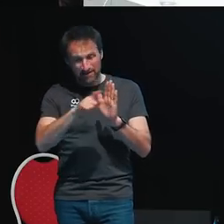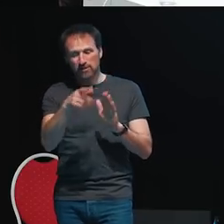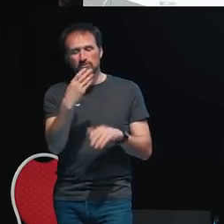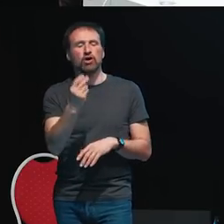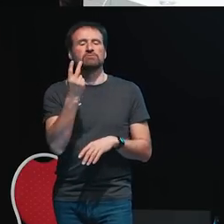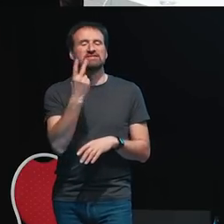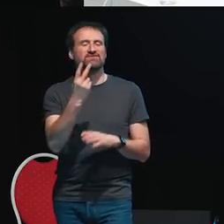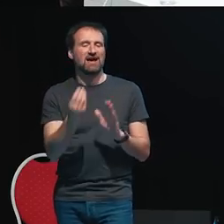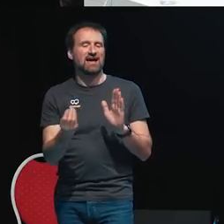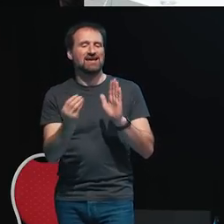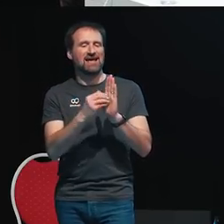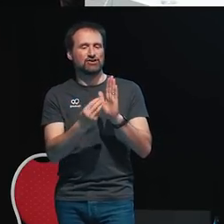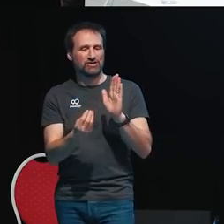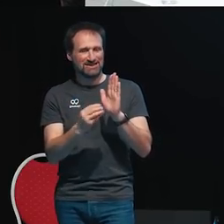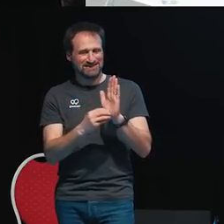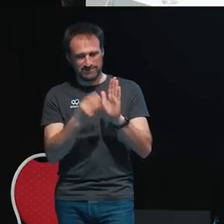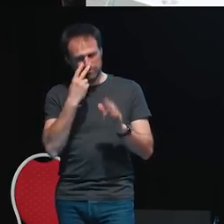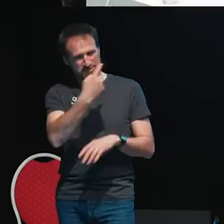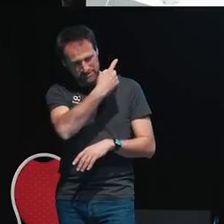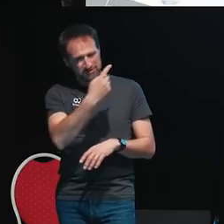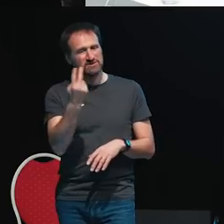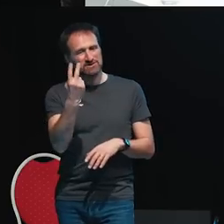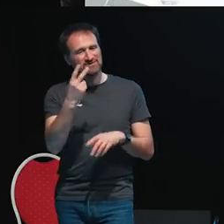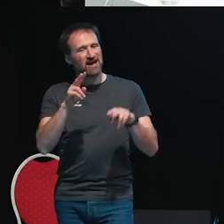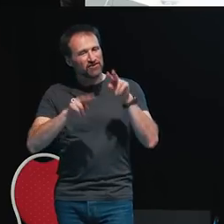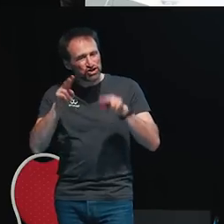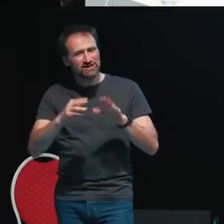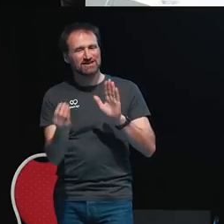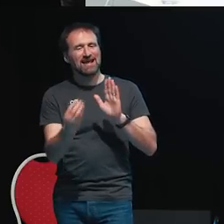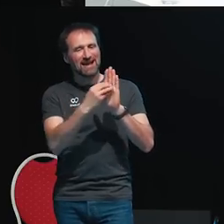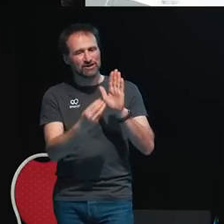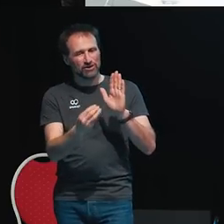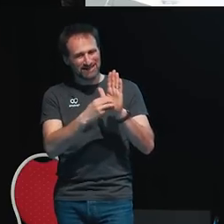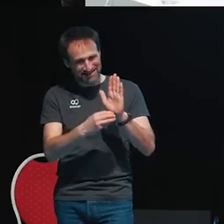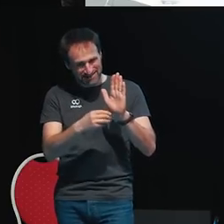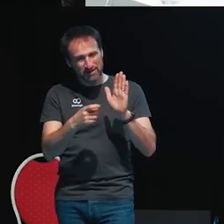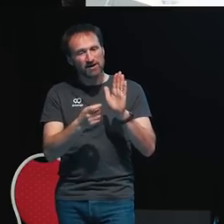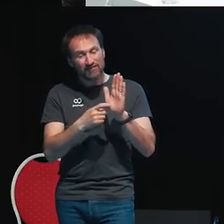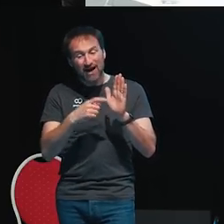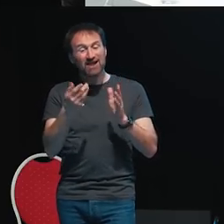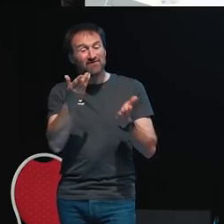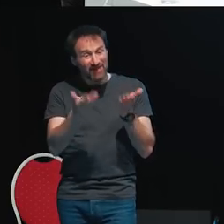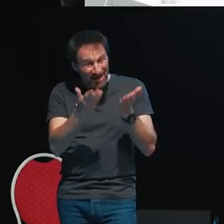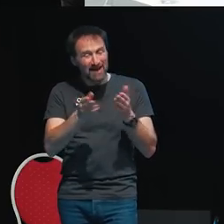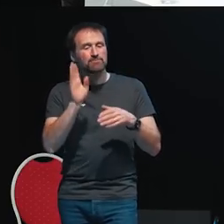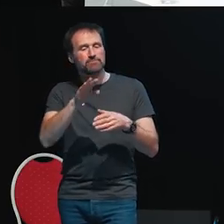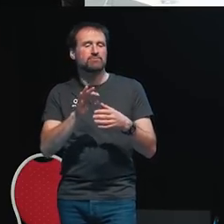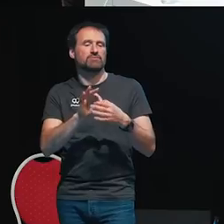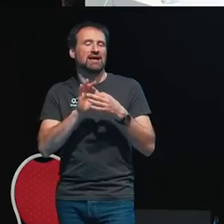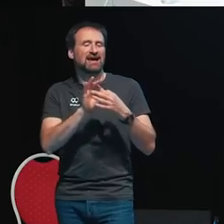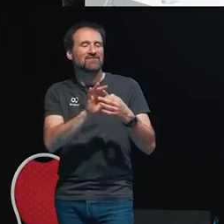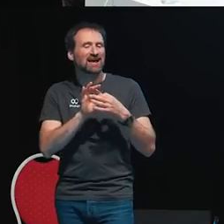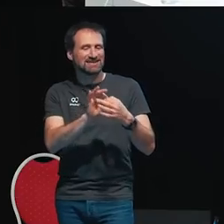here. So we've added two different entries because, again, we're comparing by reference, by identity.